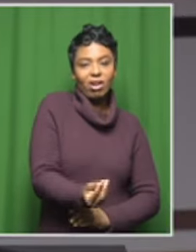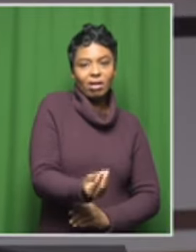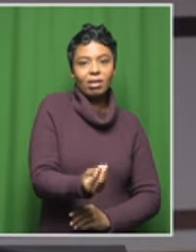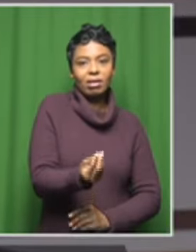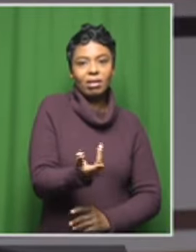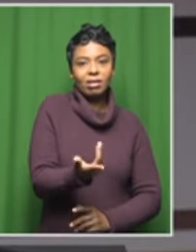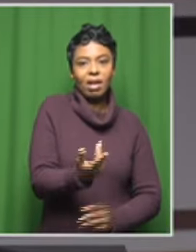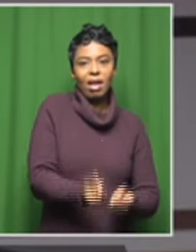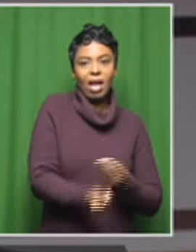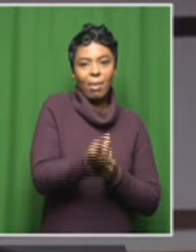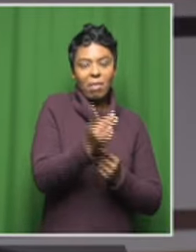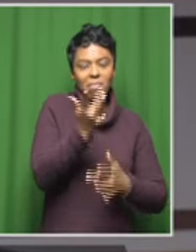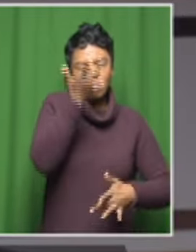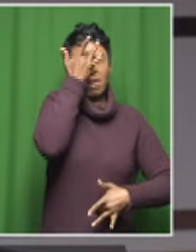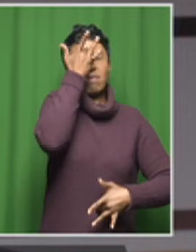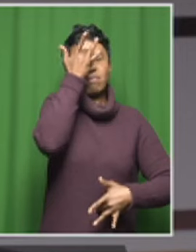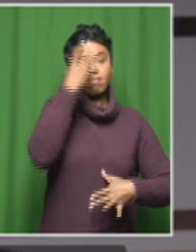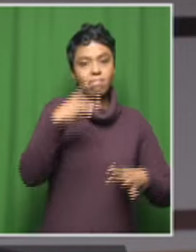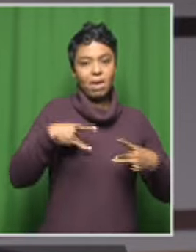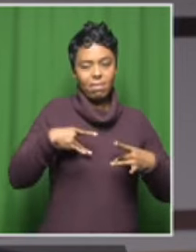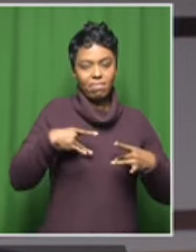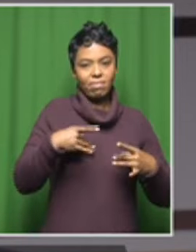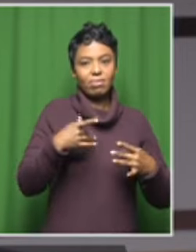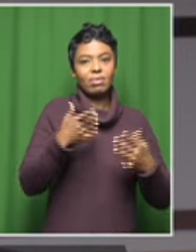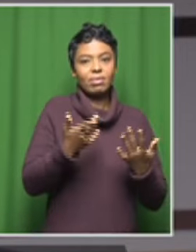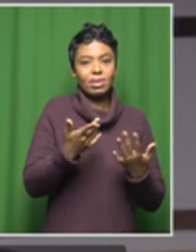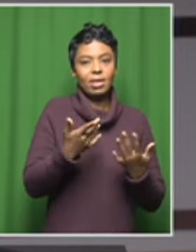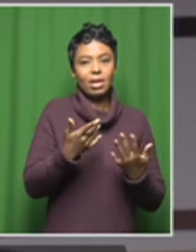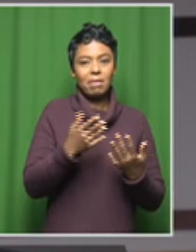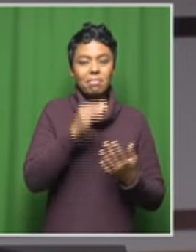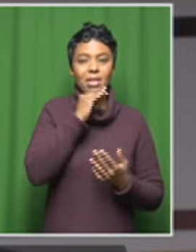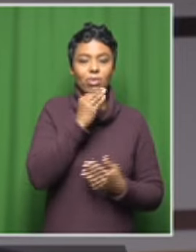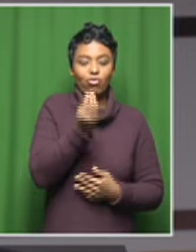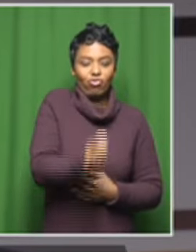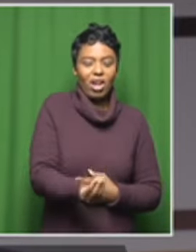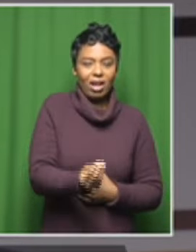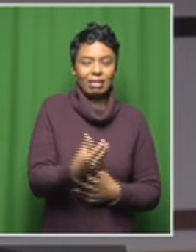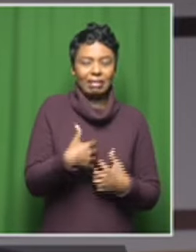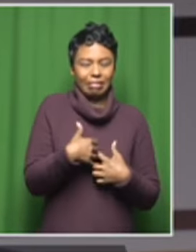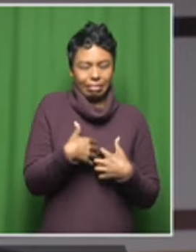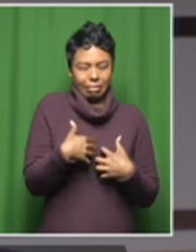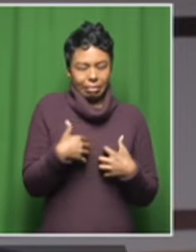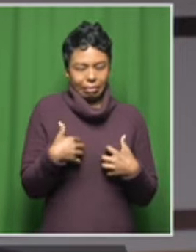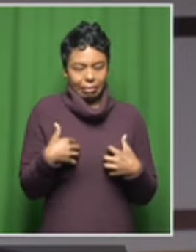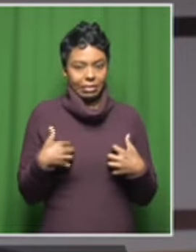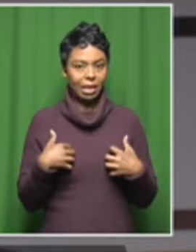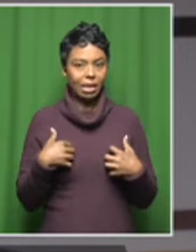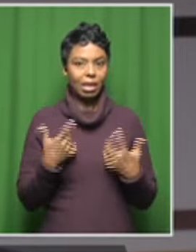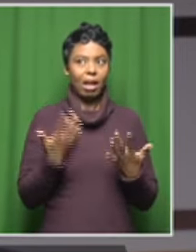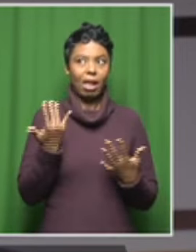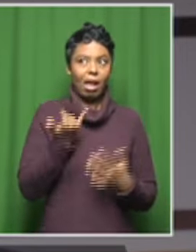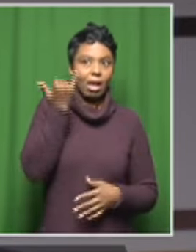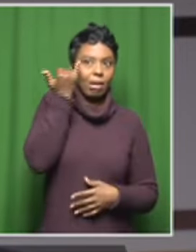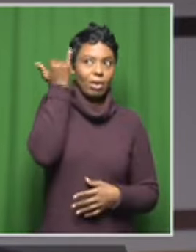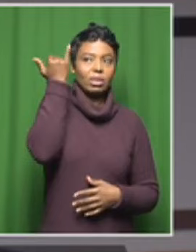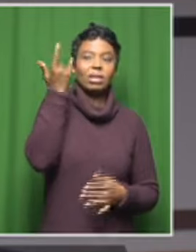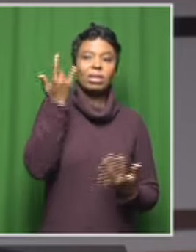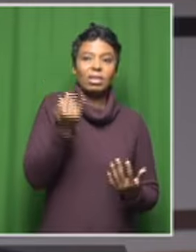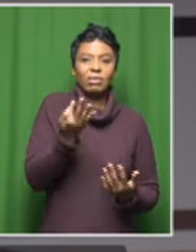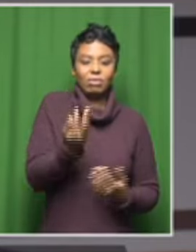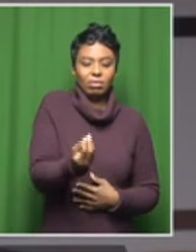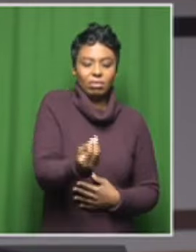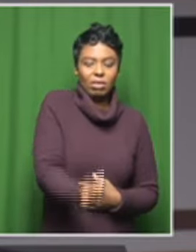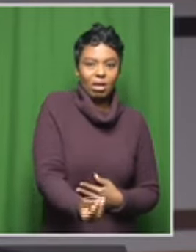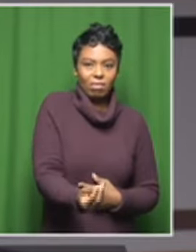it is one of the darkest, hardest battles a child will face. I mean, imagine being a 10-year-old girl and being diagnosed with